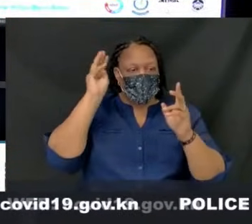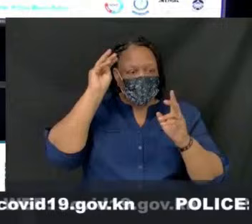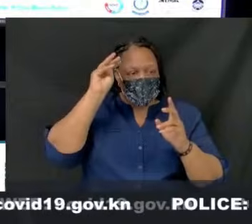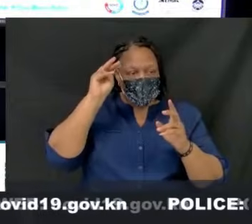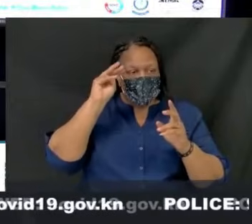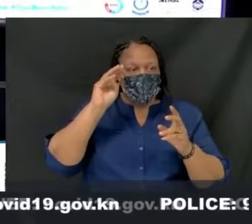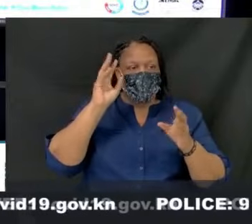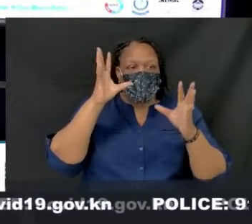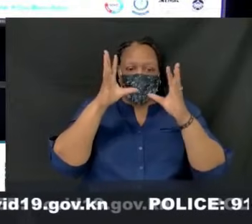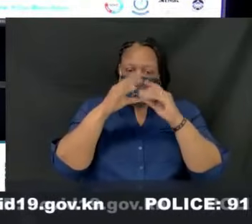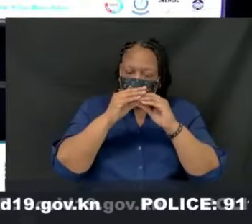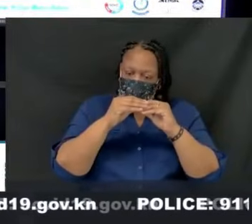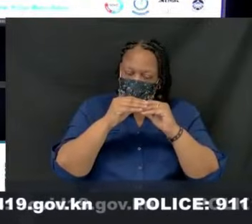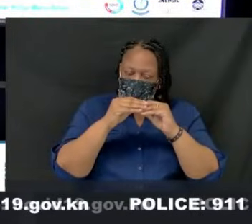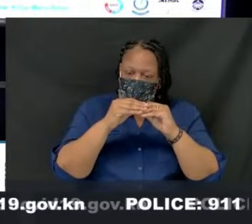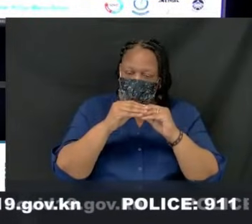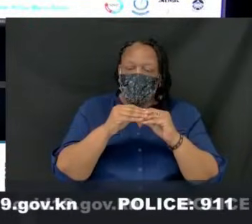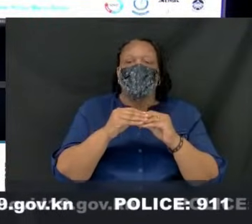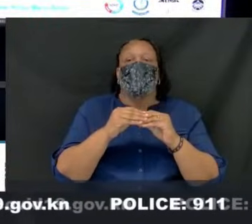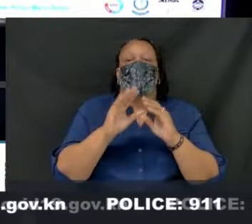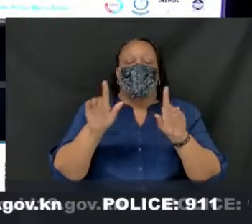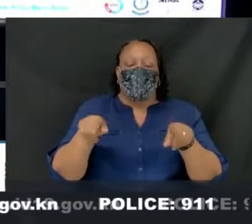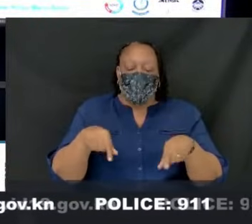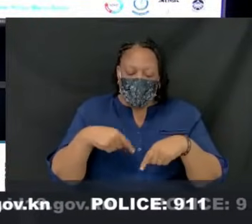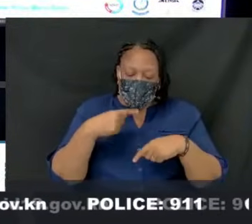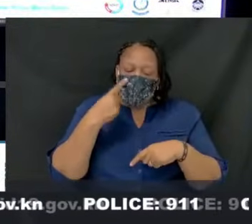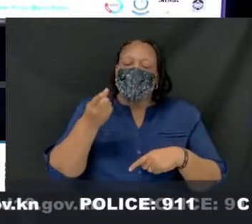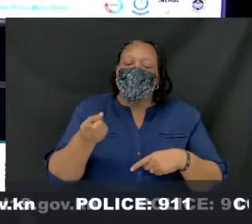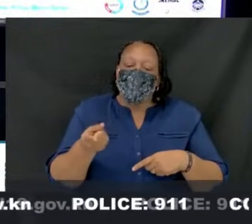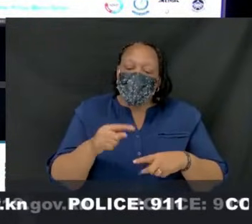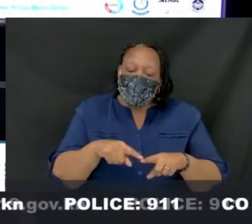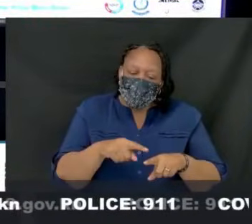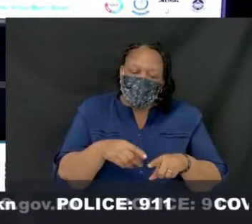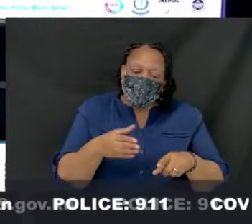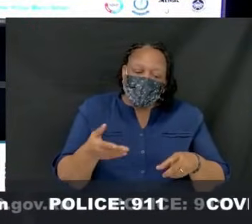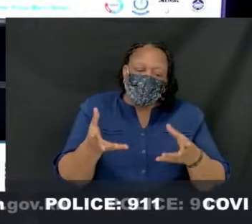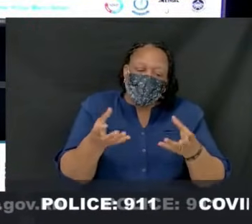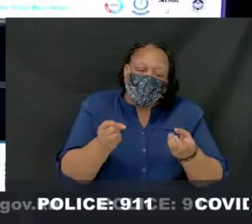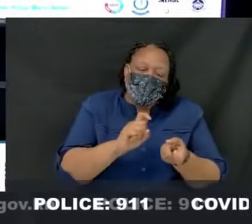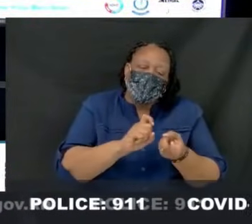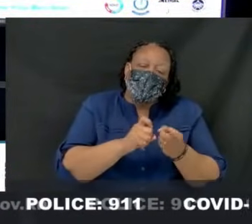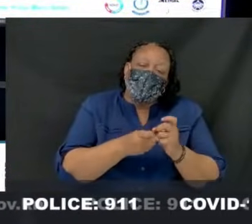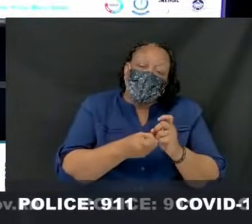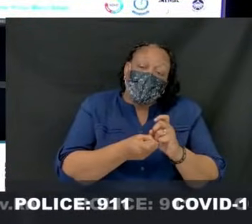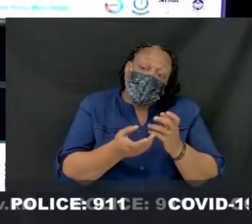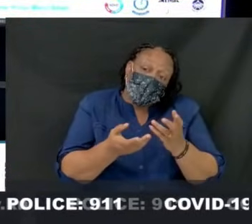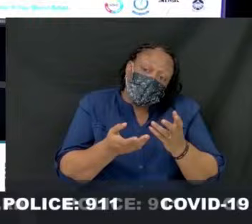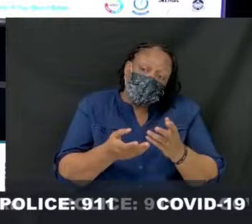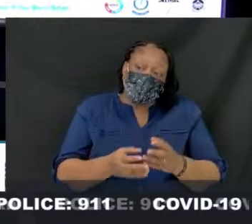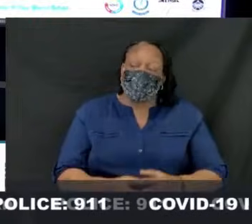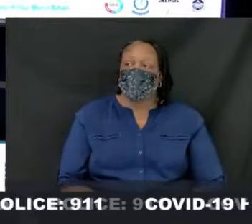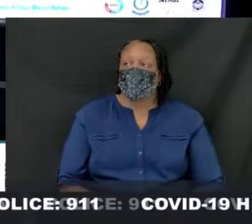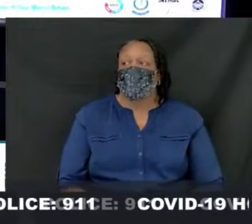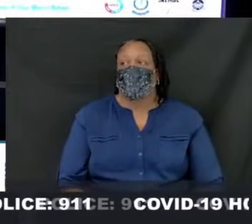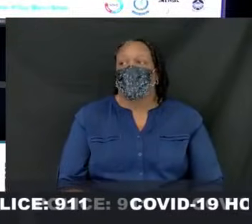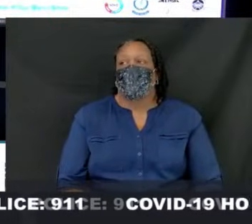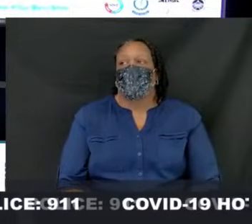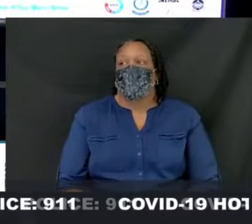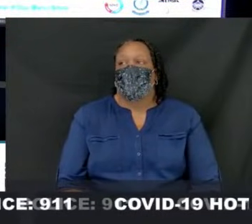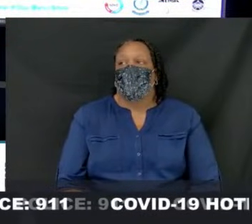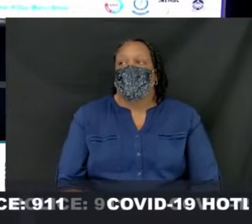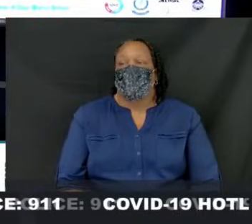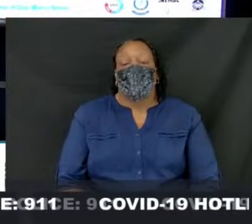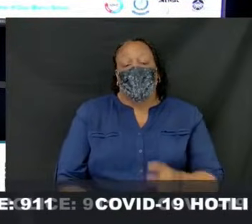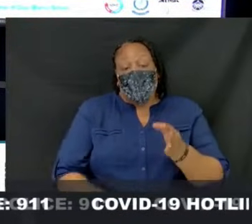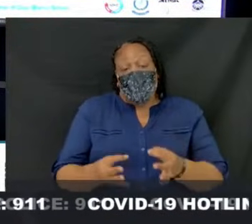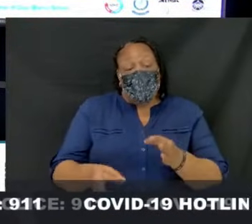be provided with some recommendations based on the data that we have, and then hopefully as soon as that is the recommendations